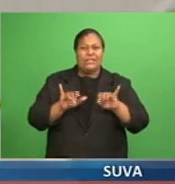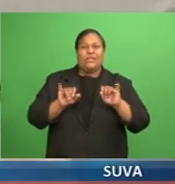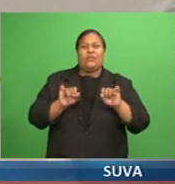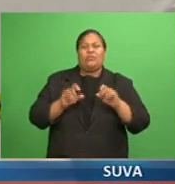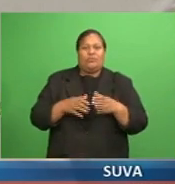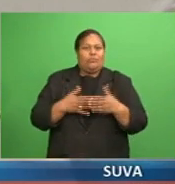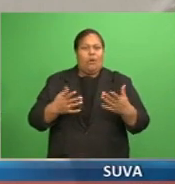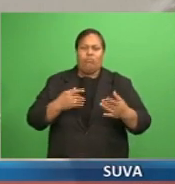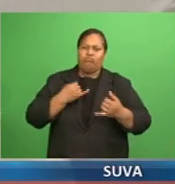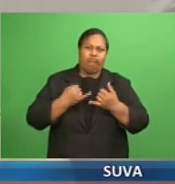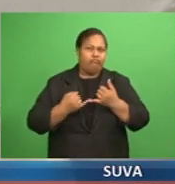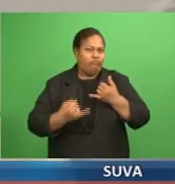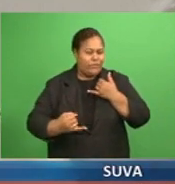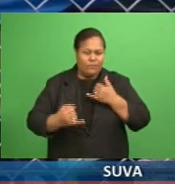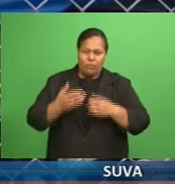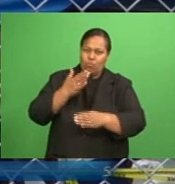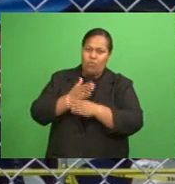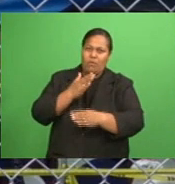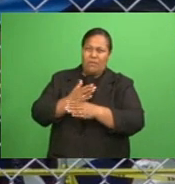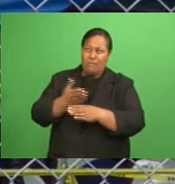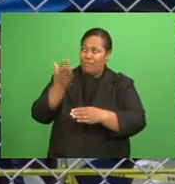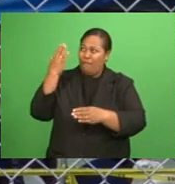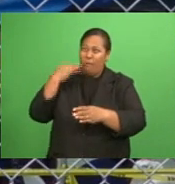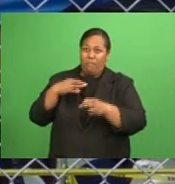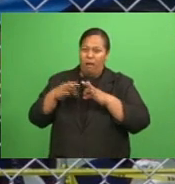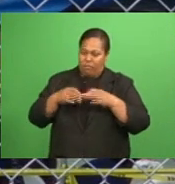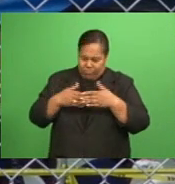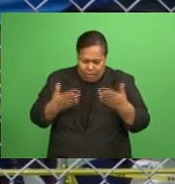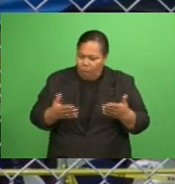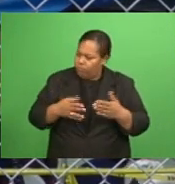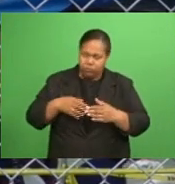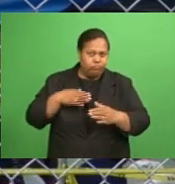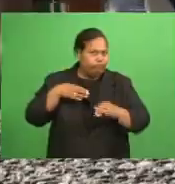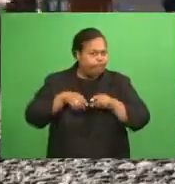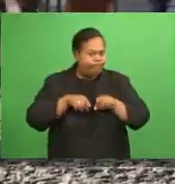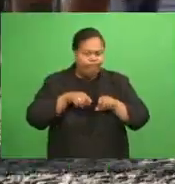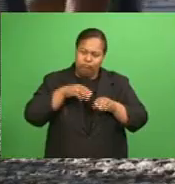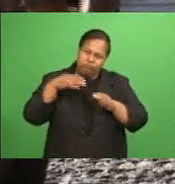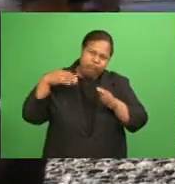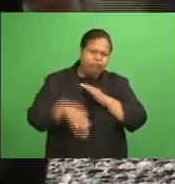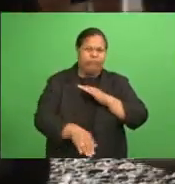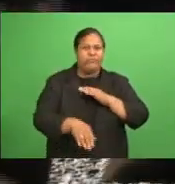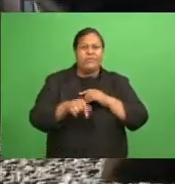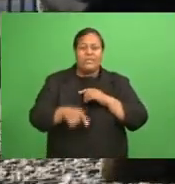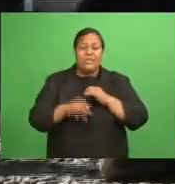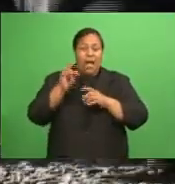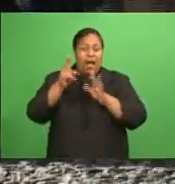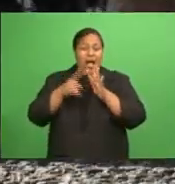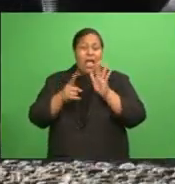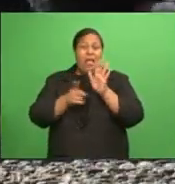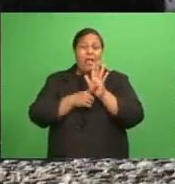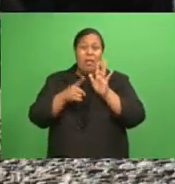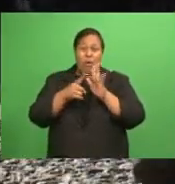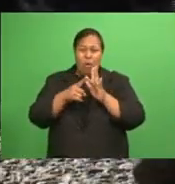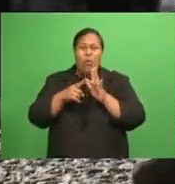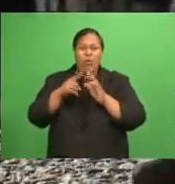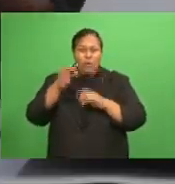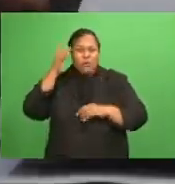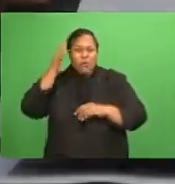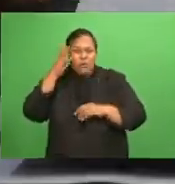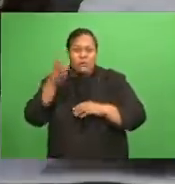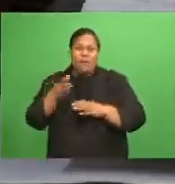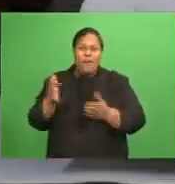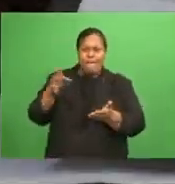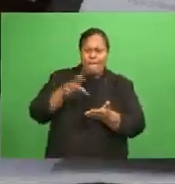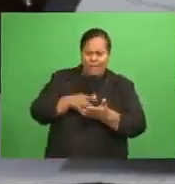heavier toll on jobs than previously feared. In its latest study, the International Labour Organization estimates that by the mid-year point, global